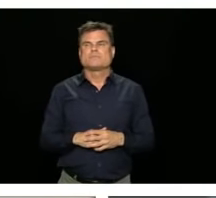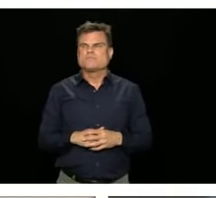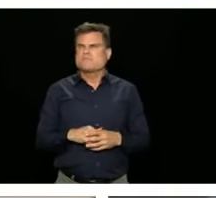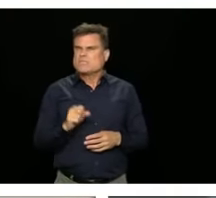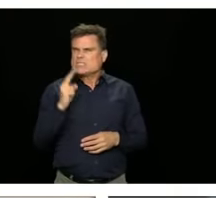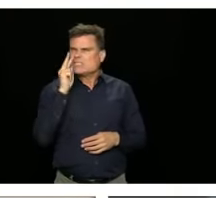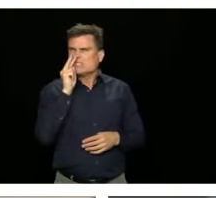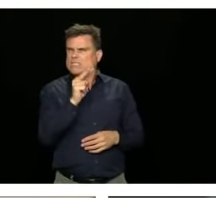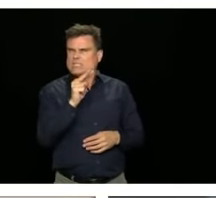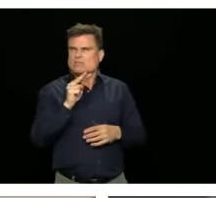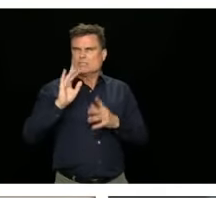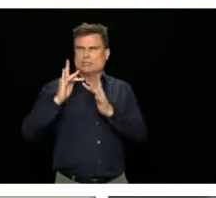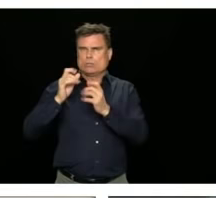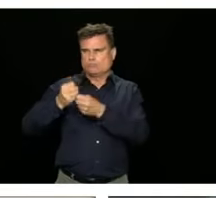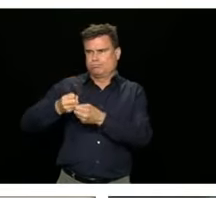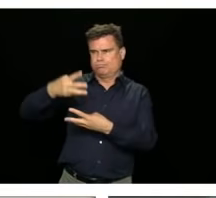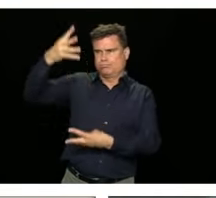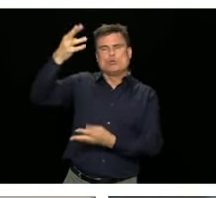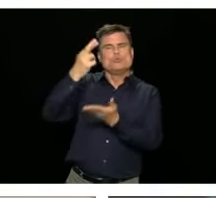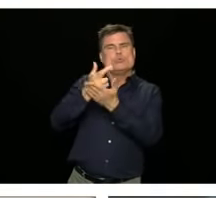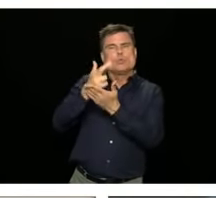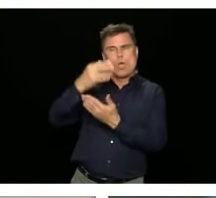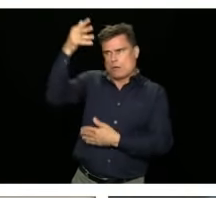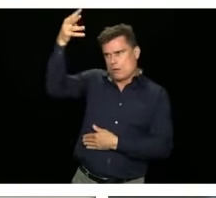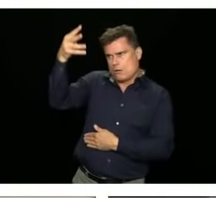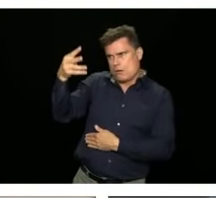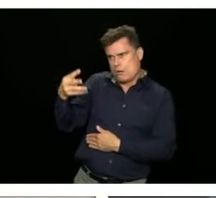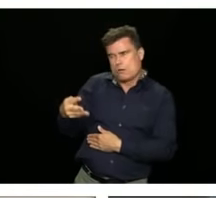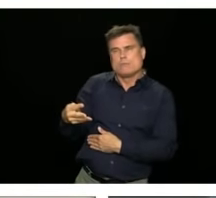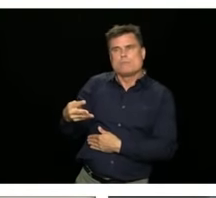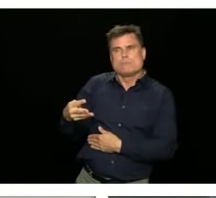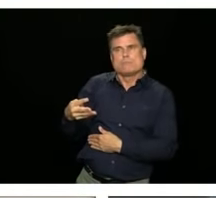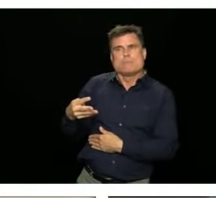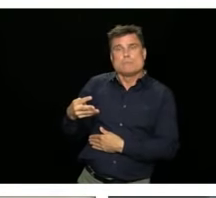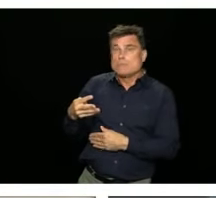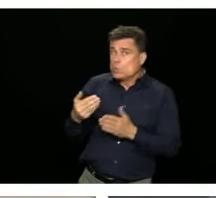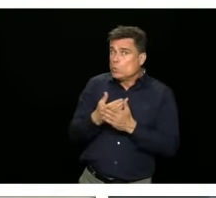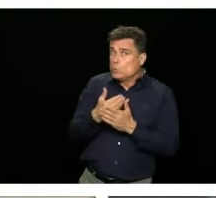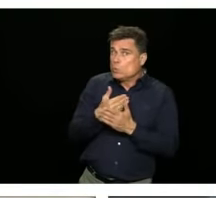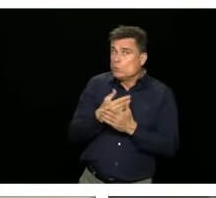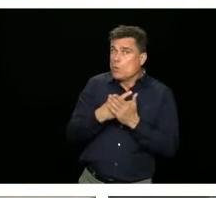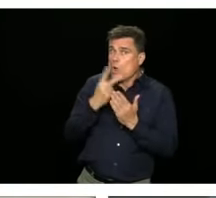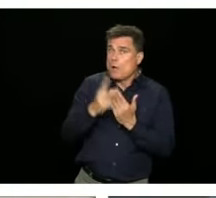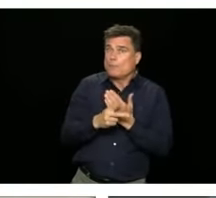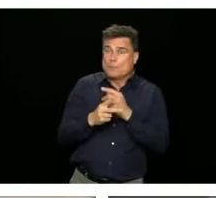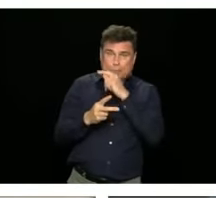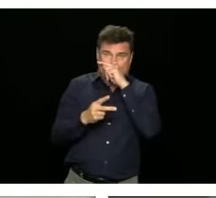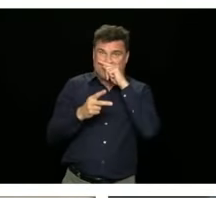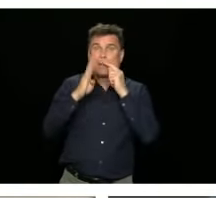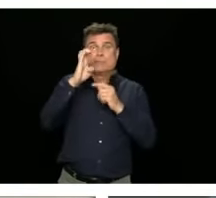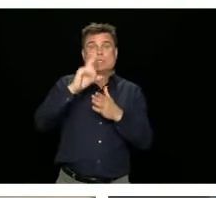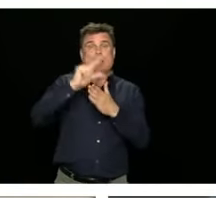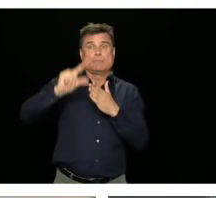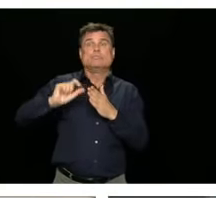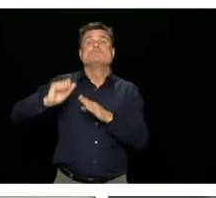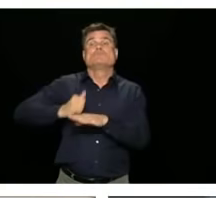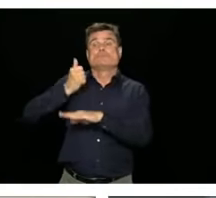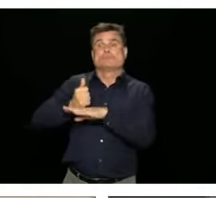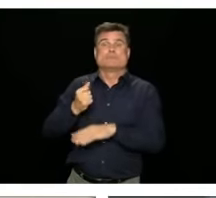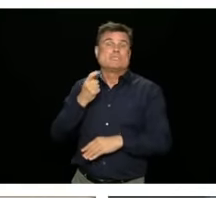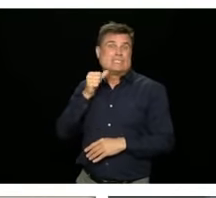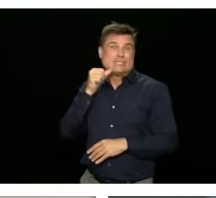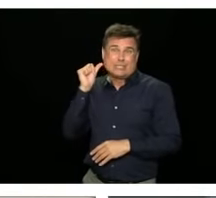there. This is a new program that the government has put up just yesterday. So this is in its birthing